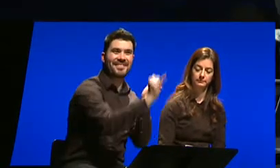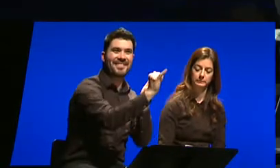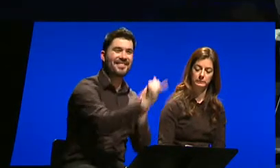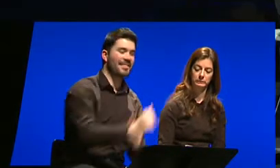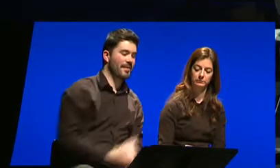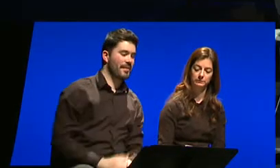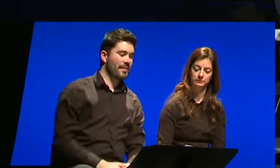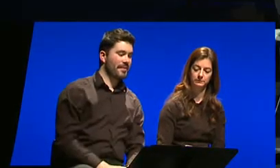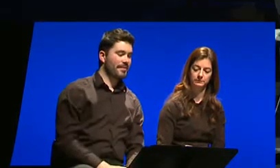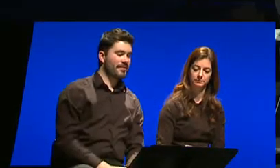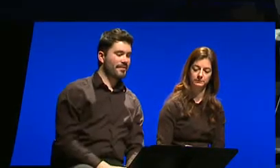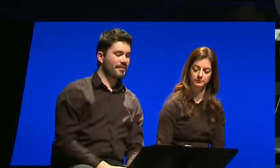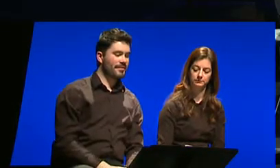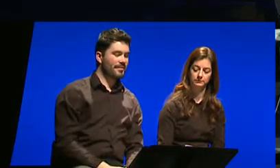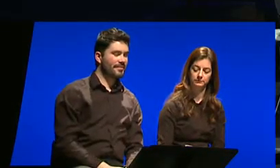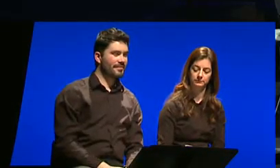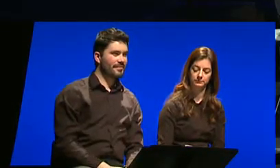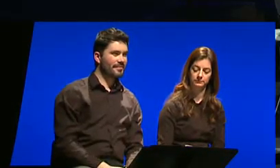New York City.